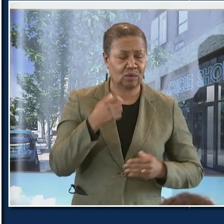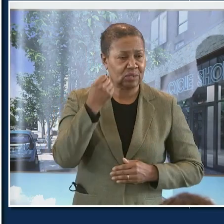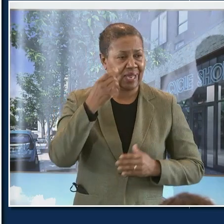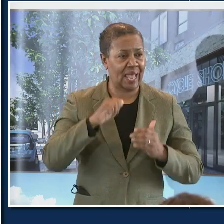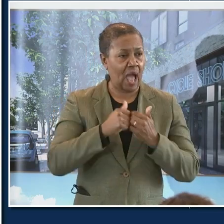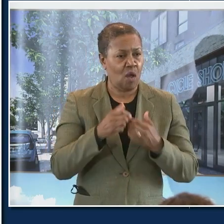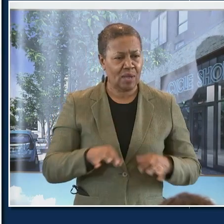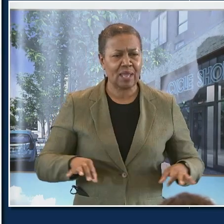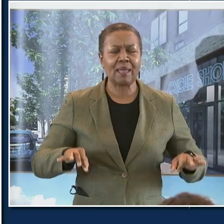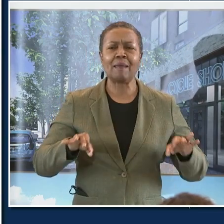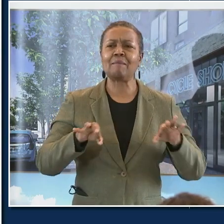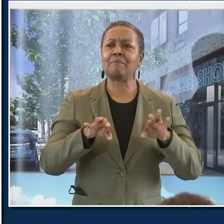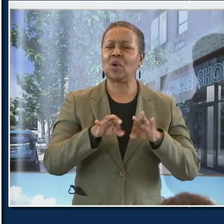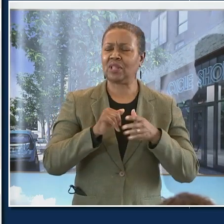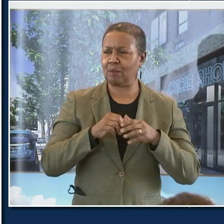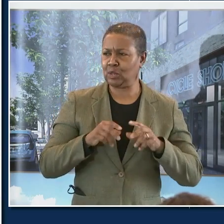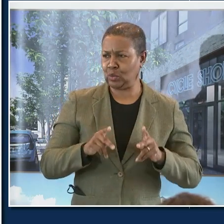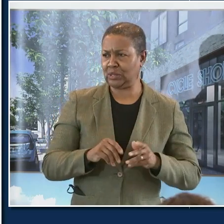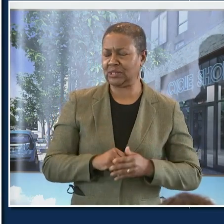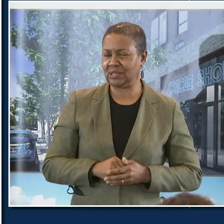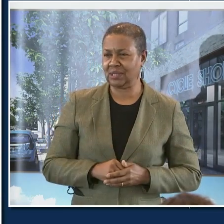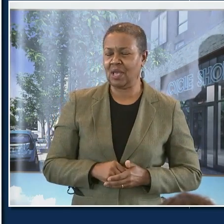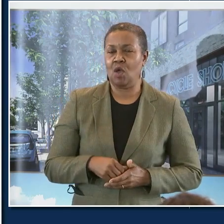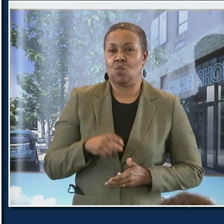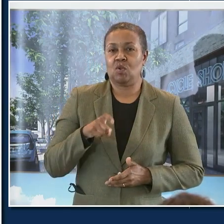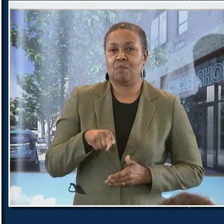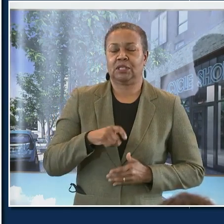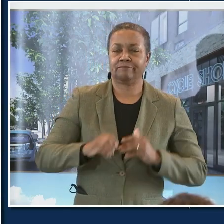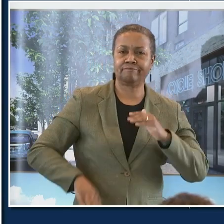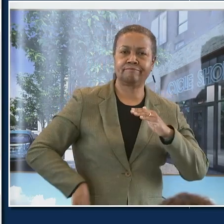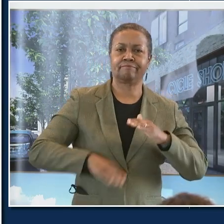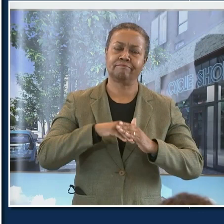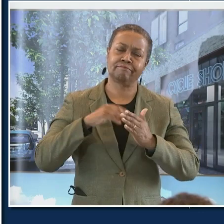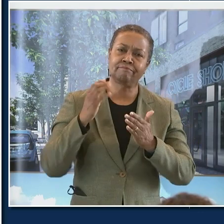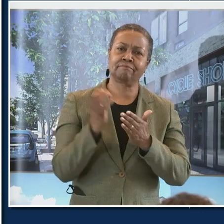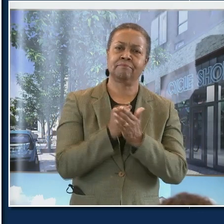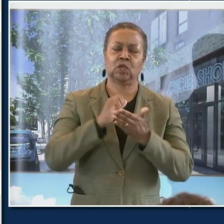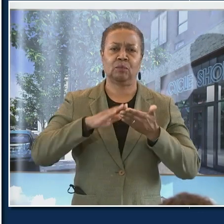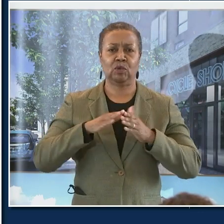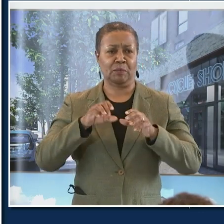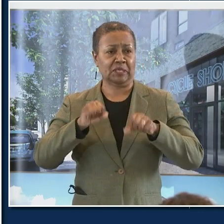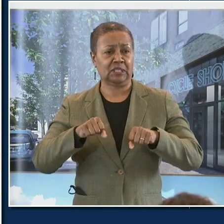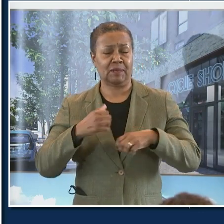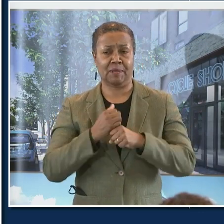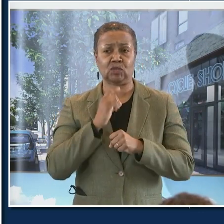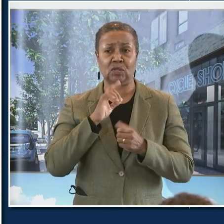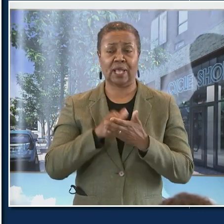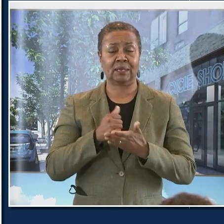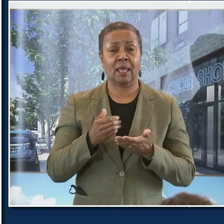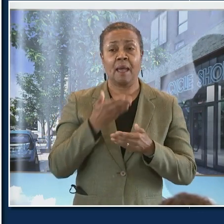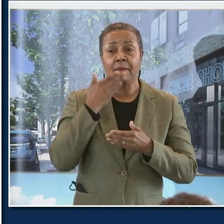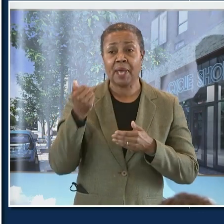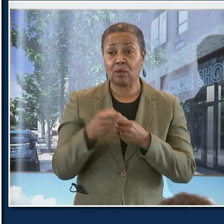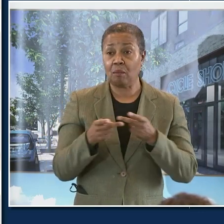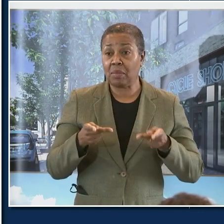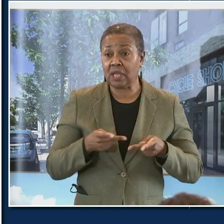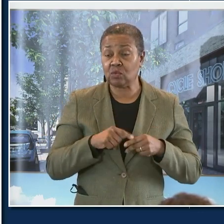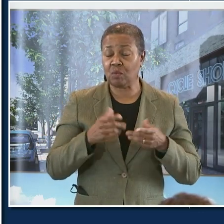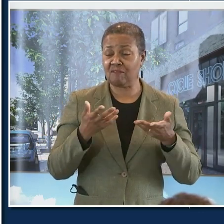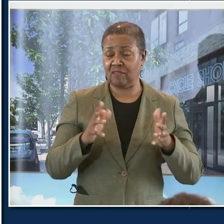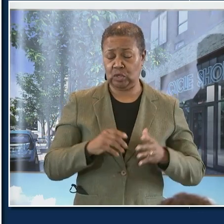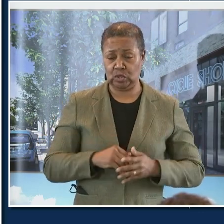how important opportunity is. We have to maximize our community potential and make sure it's a better place when we're